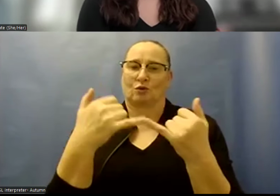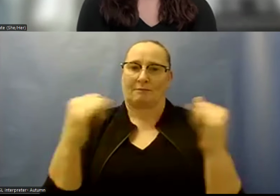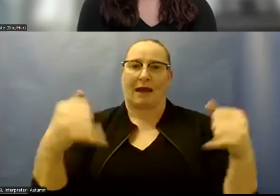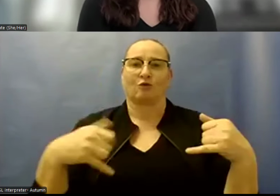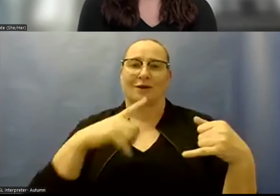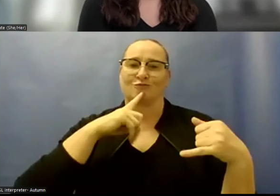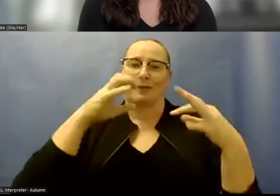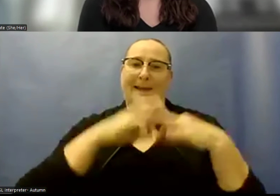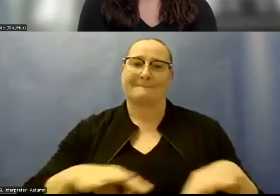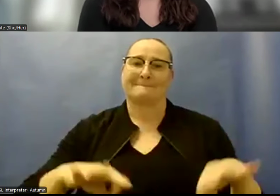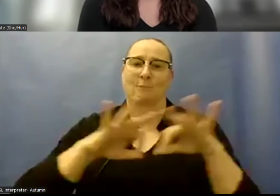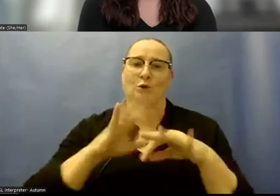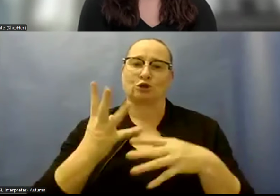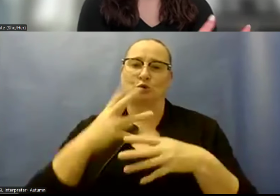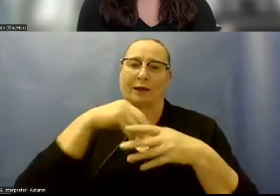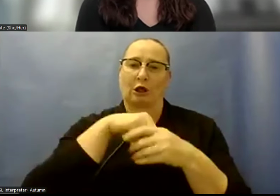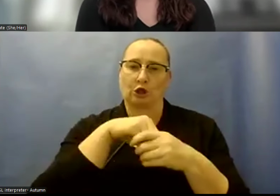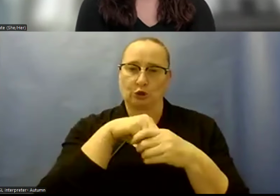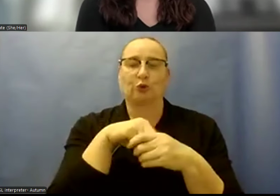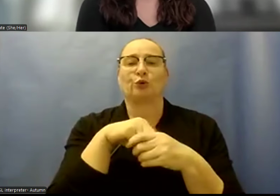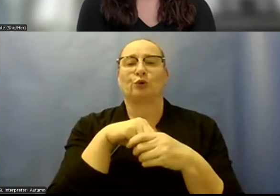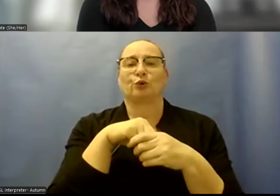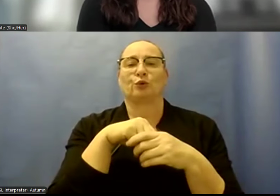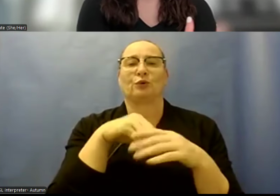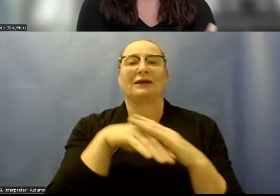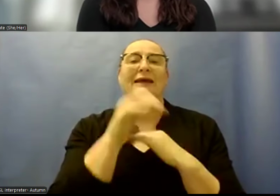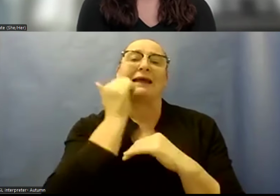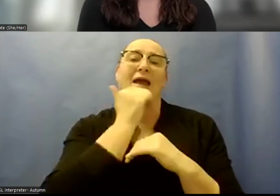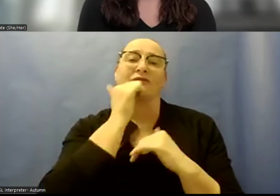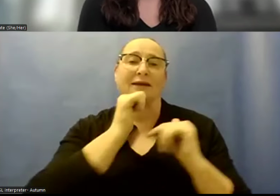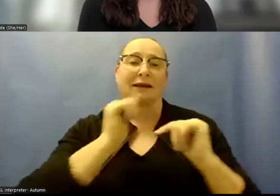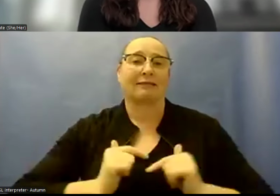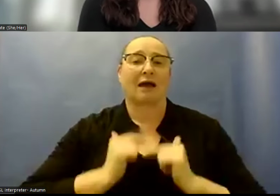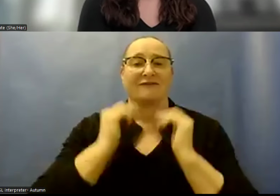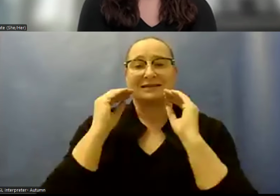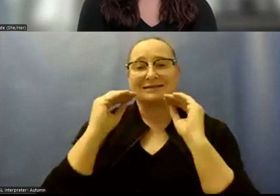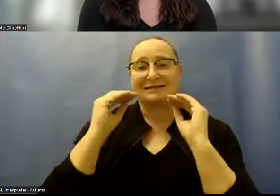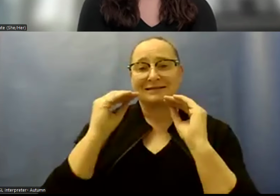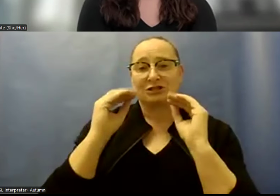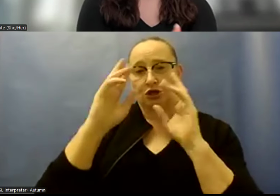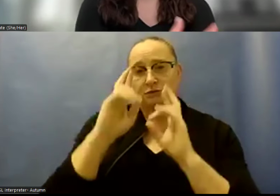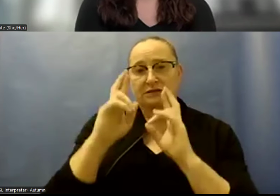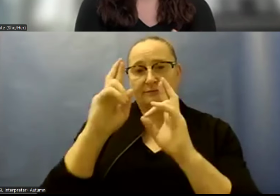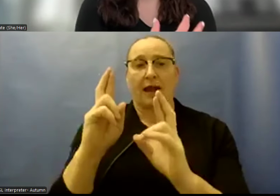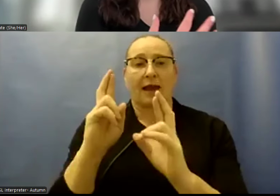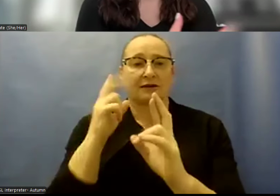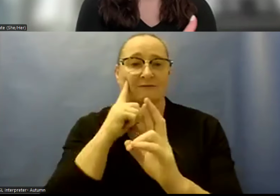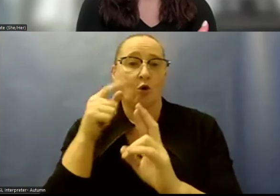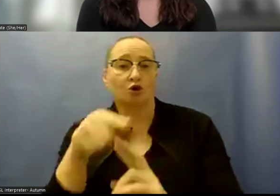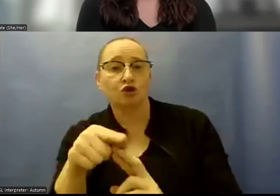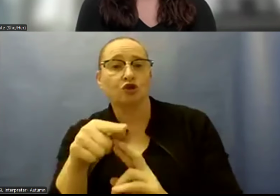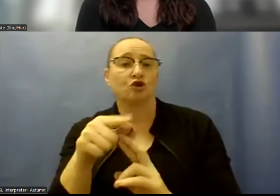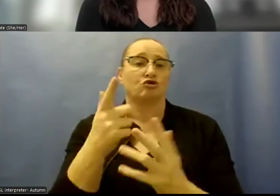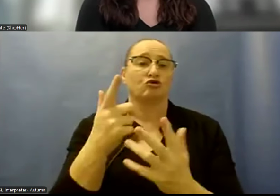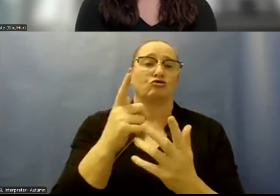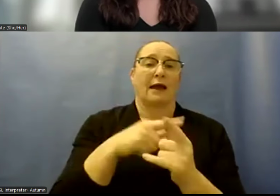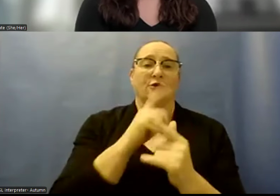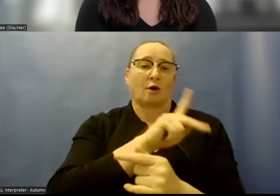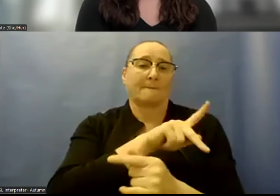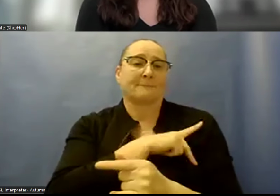important to include them in like everyday life and just teaching respect for you and your personal